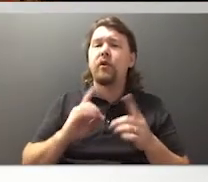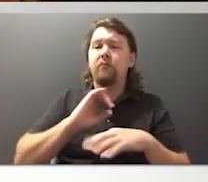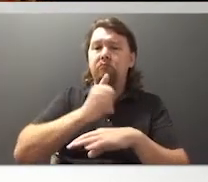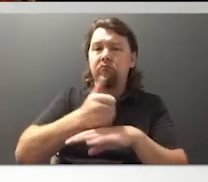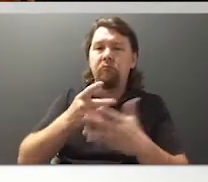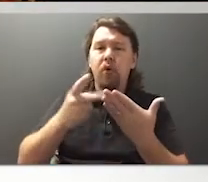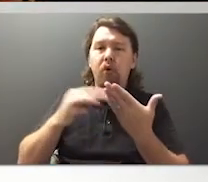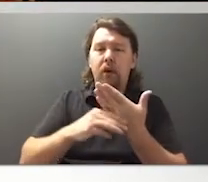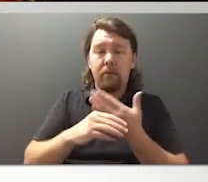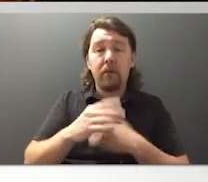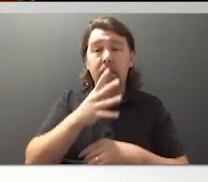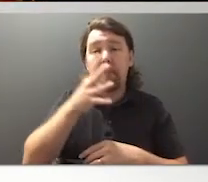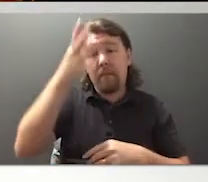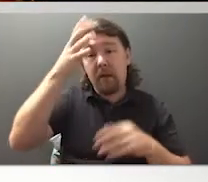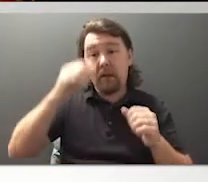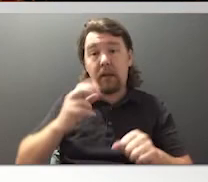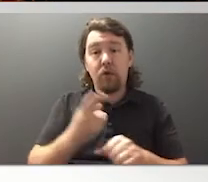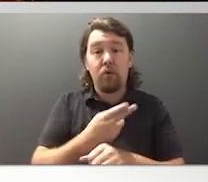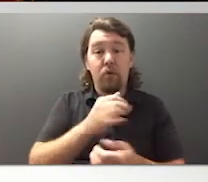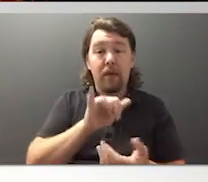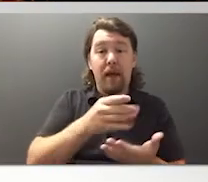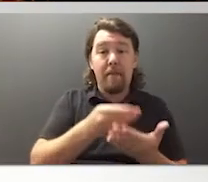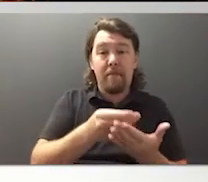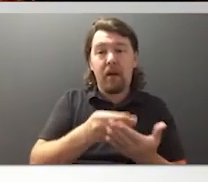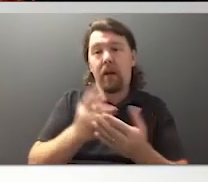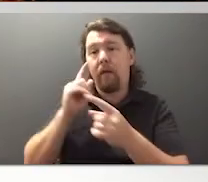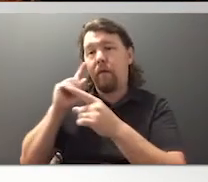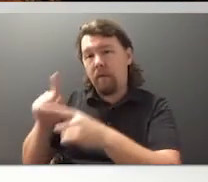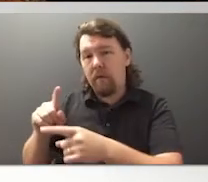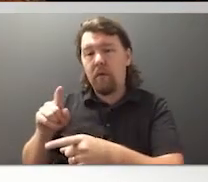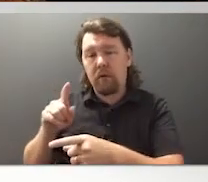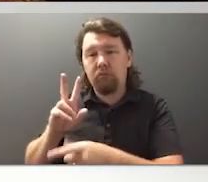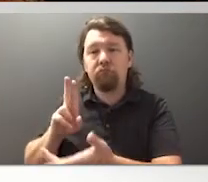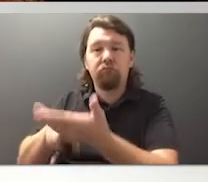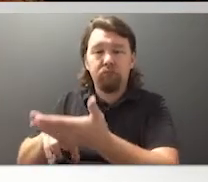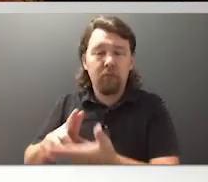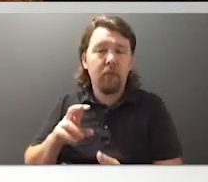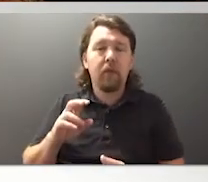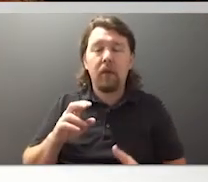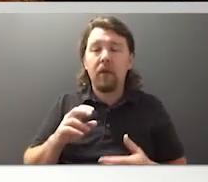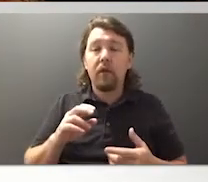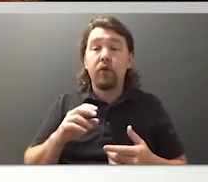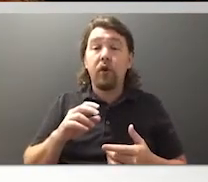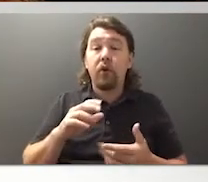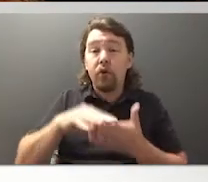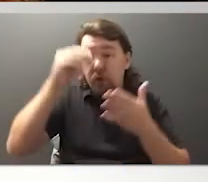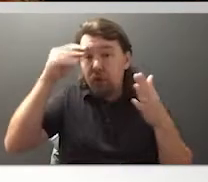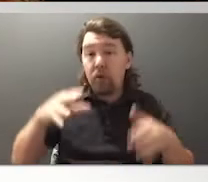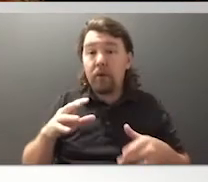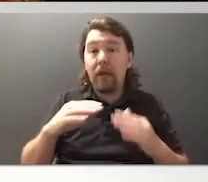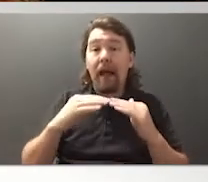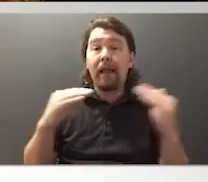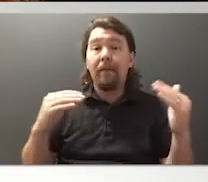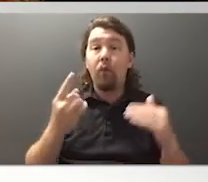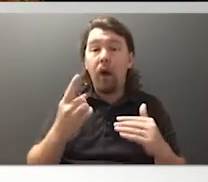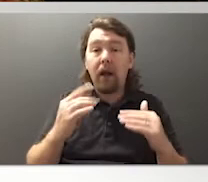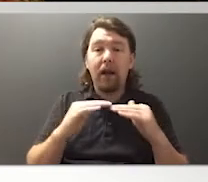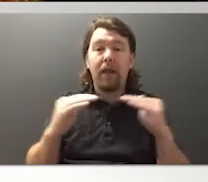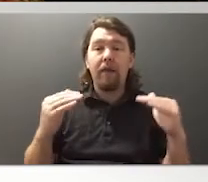can use those funds for. So those are students that are eligible, are the ones that are at the level 1 or 2 on the FSA.